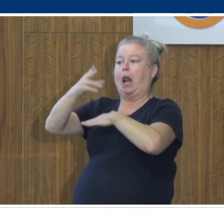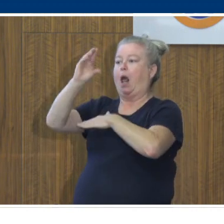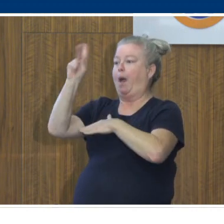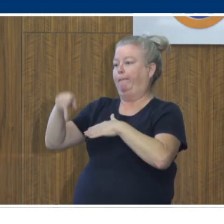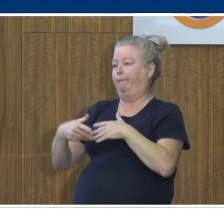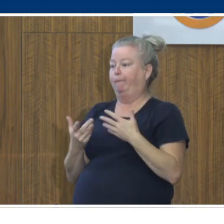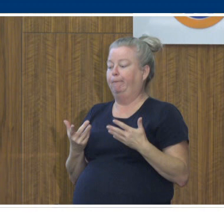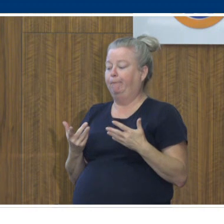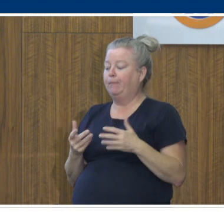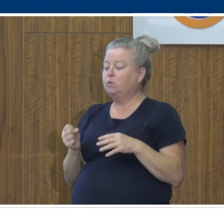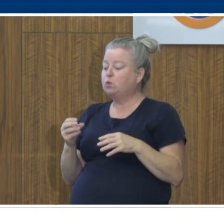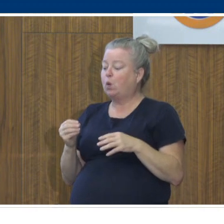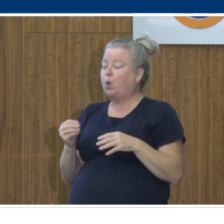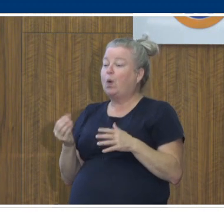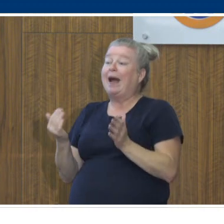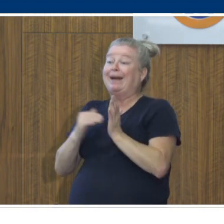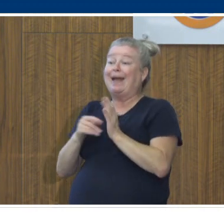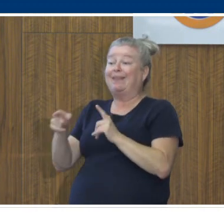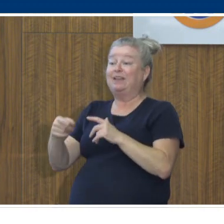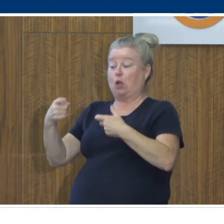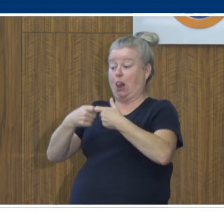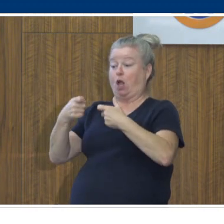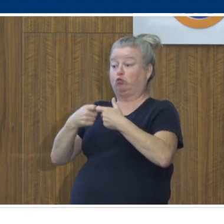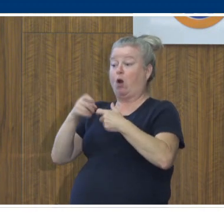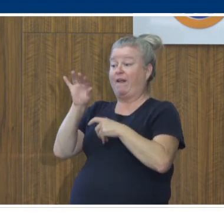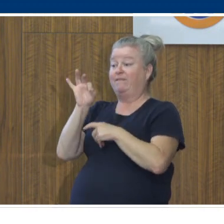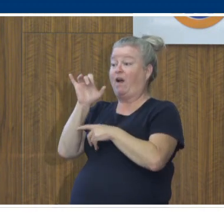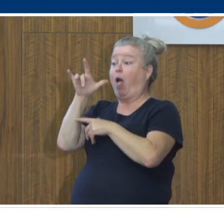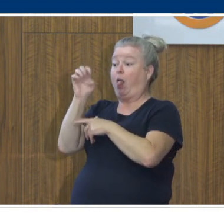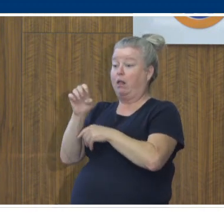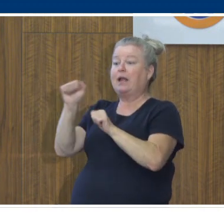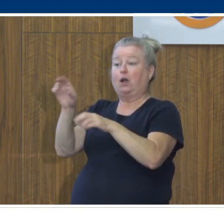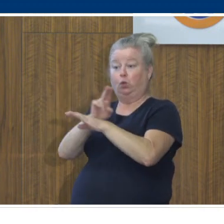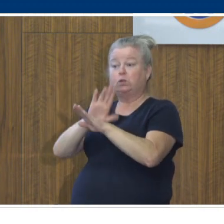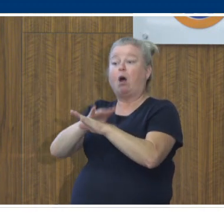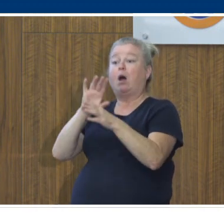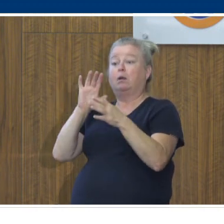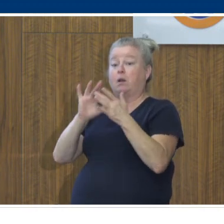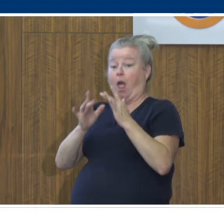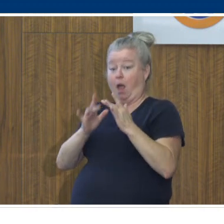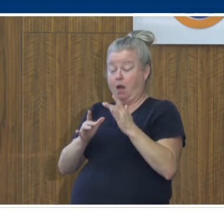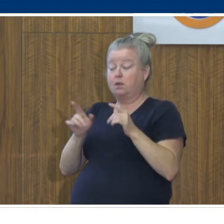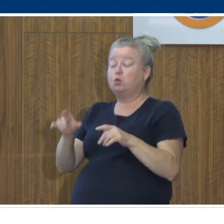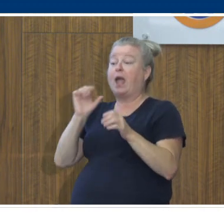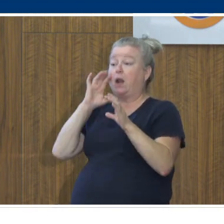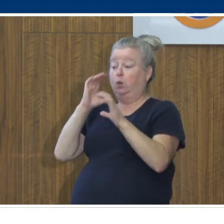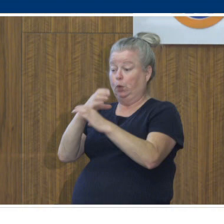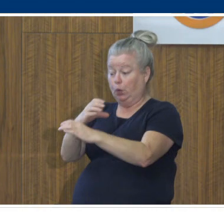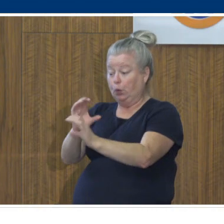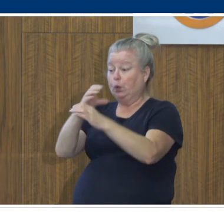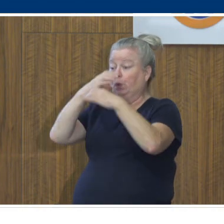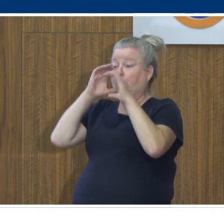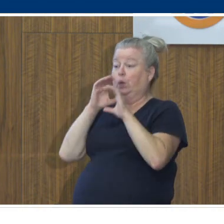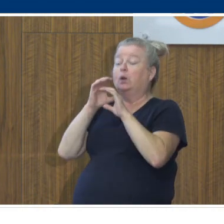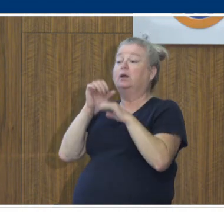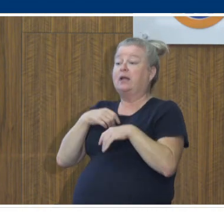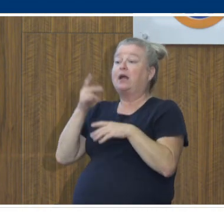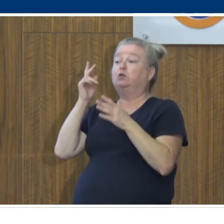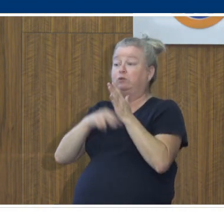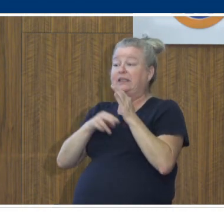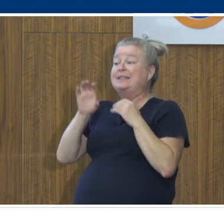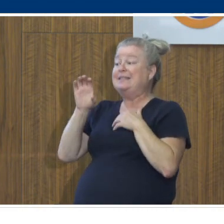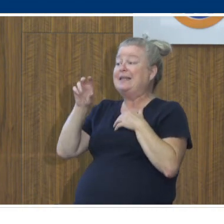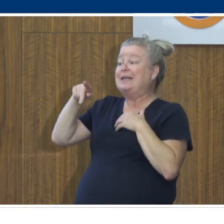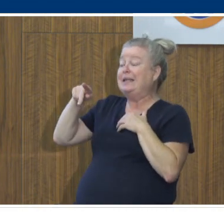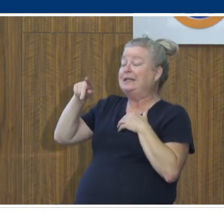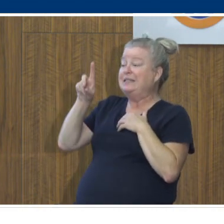So again, this is an electronic file that you can use online. You can zoom in and you can read all the cities, the CDPs, and the census